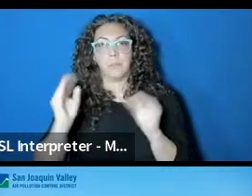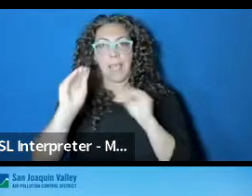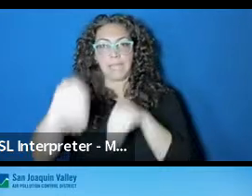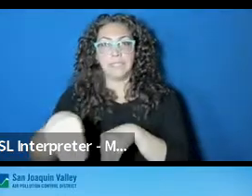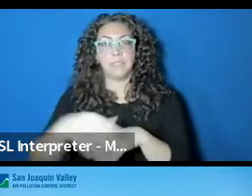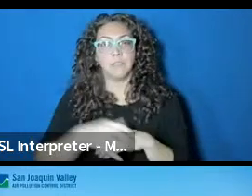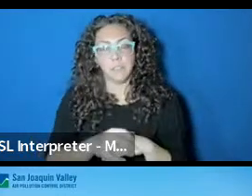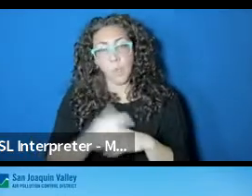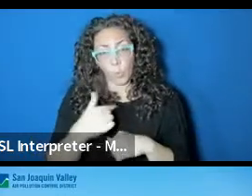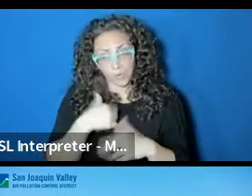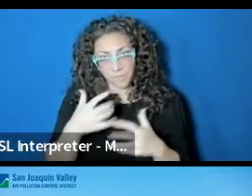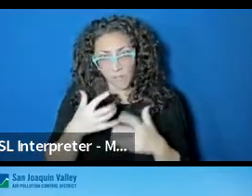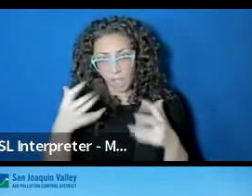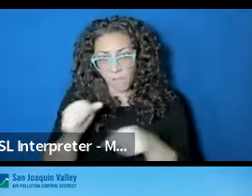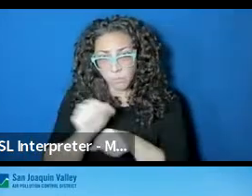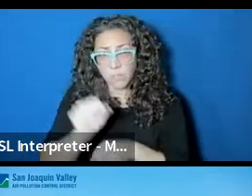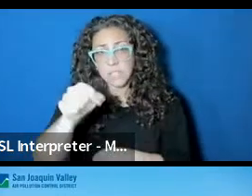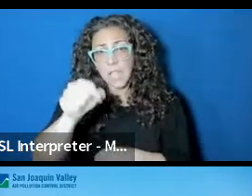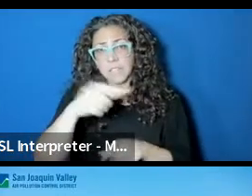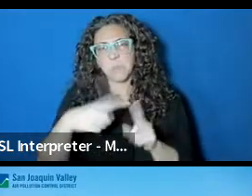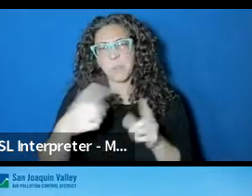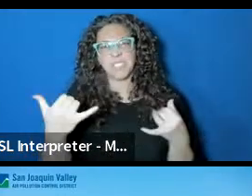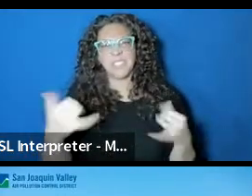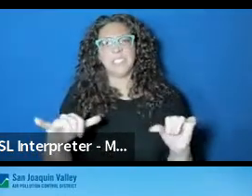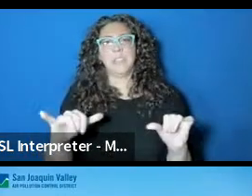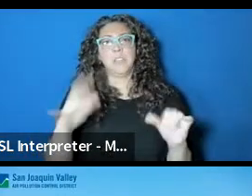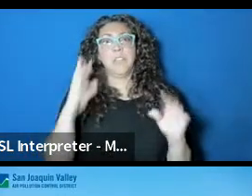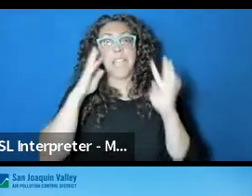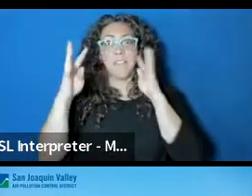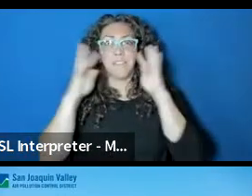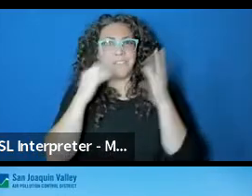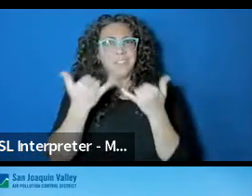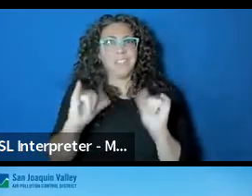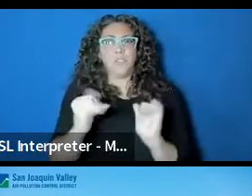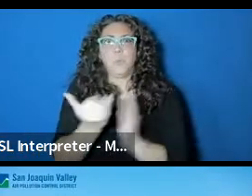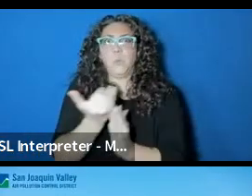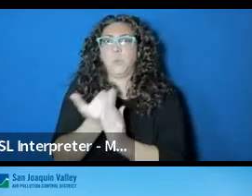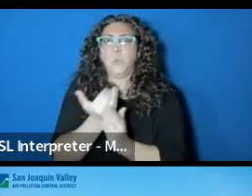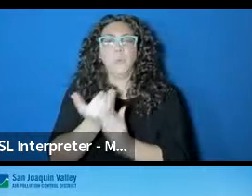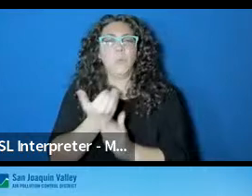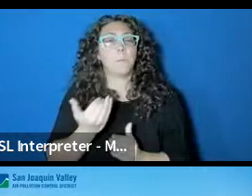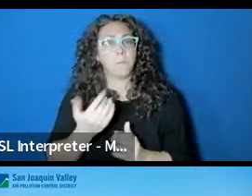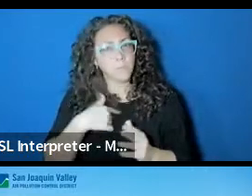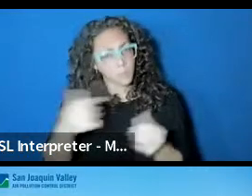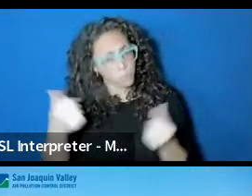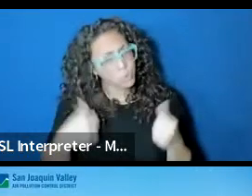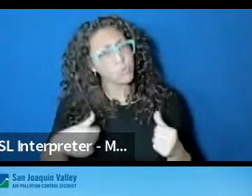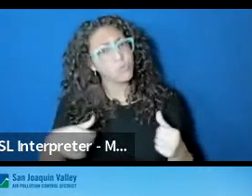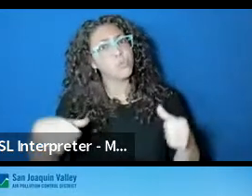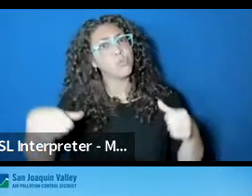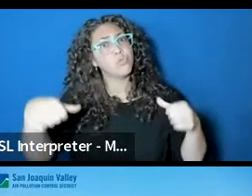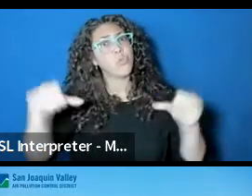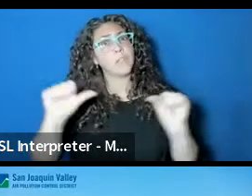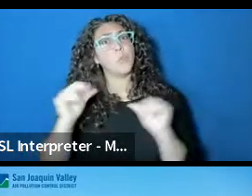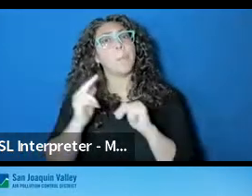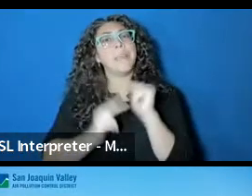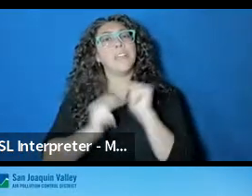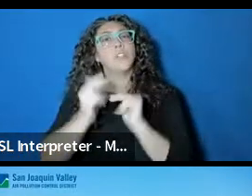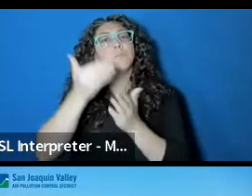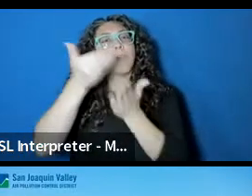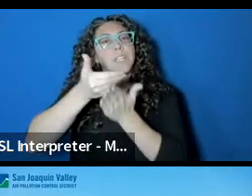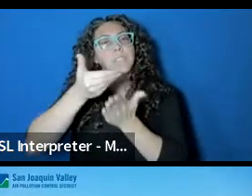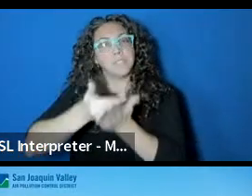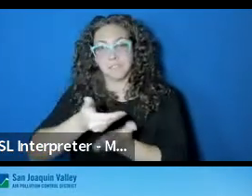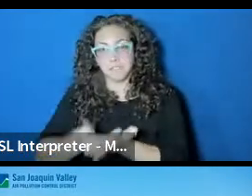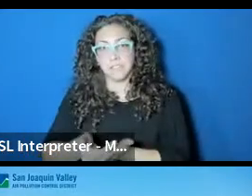as we have done, it's still extremely innovative work and what we're trying to do is really build the evidence around